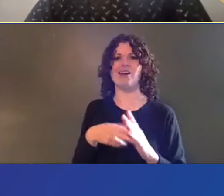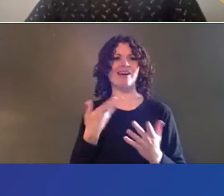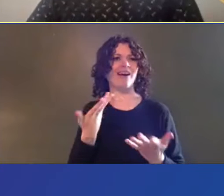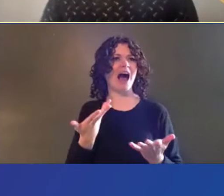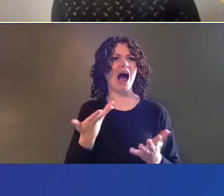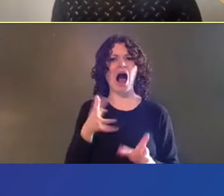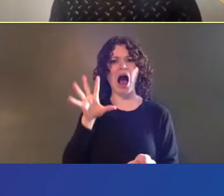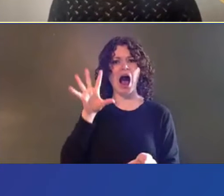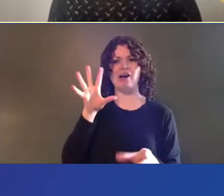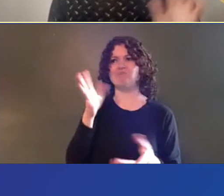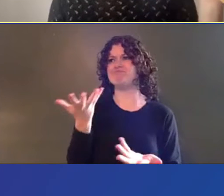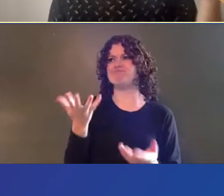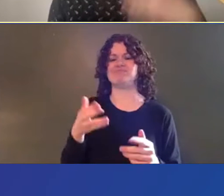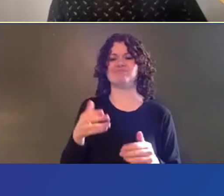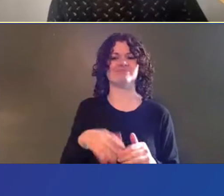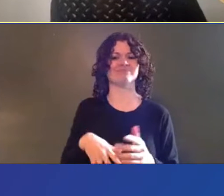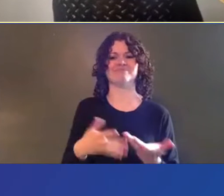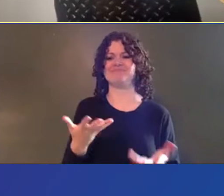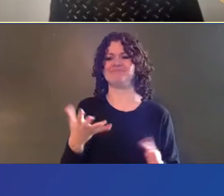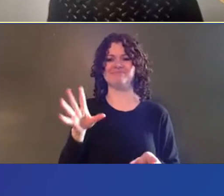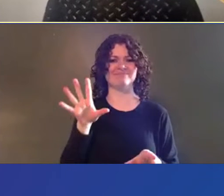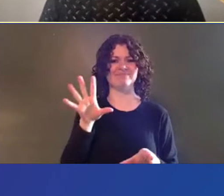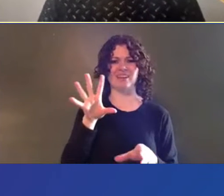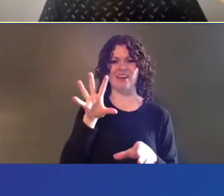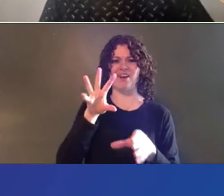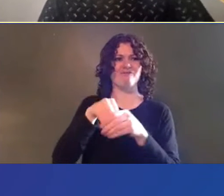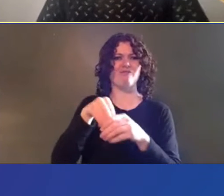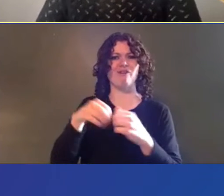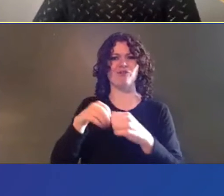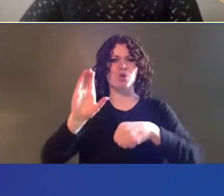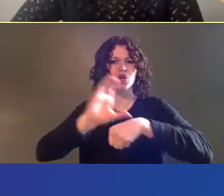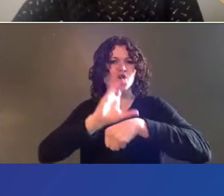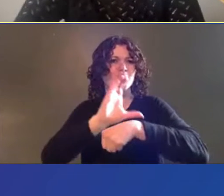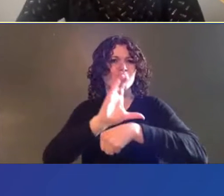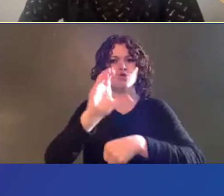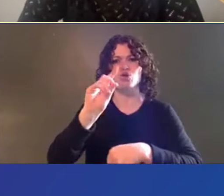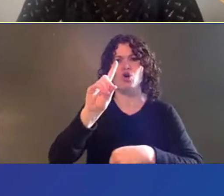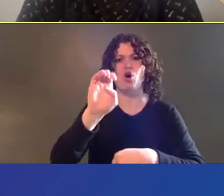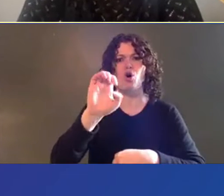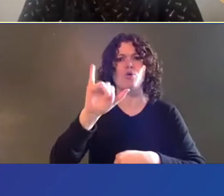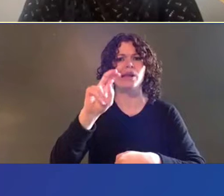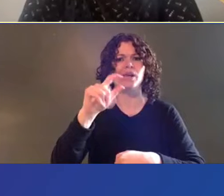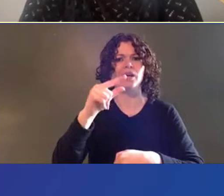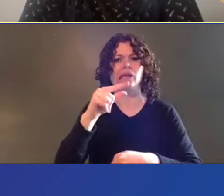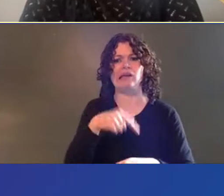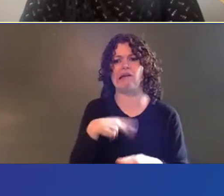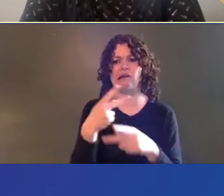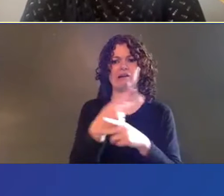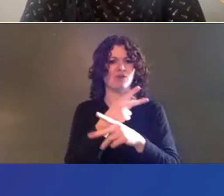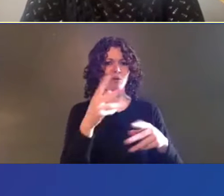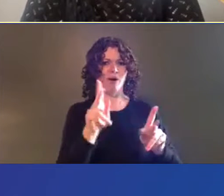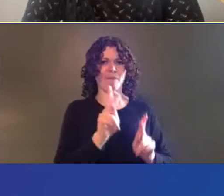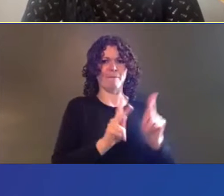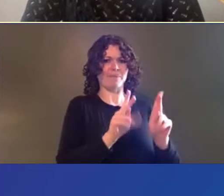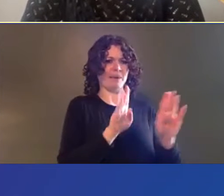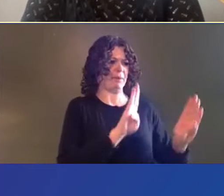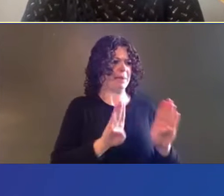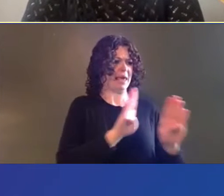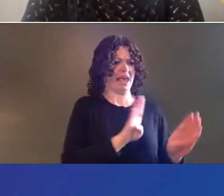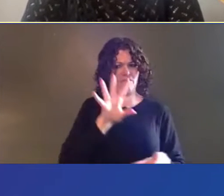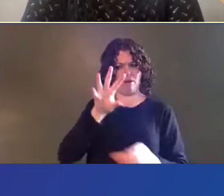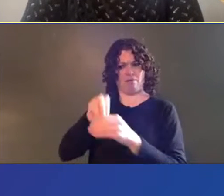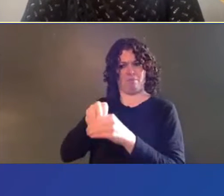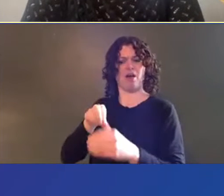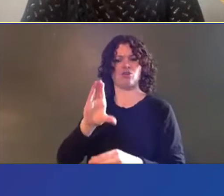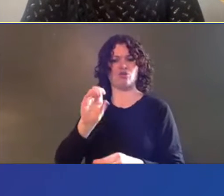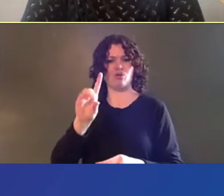software. Really kind of long story of how I fell into that. But then, and I used